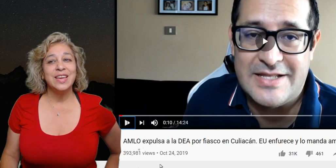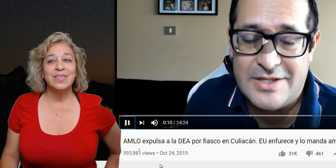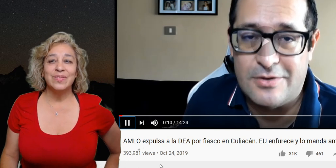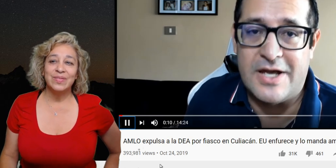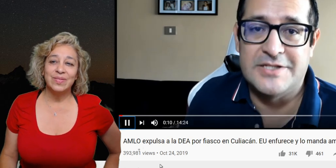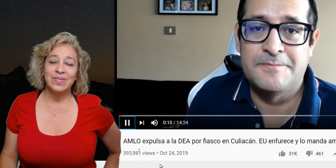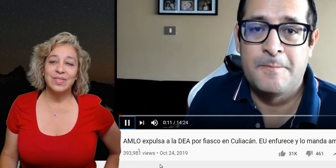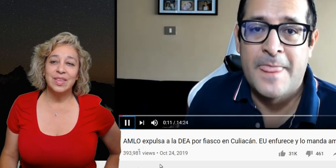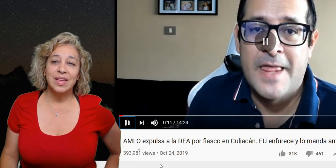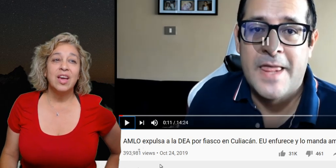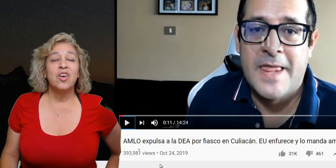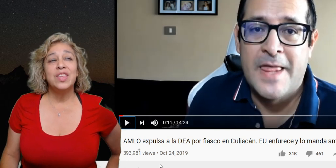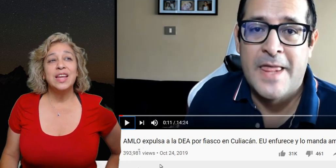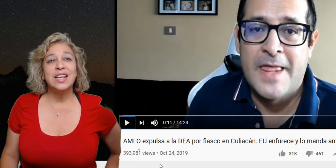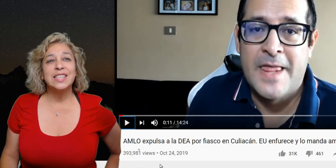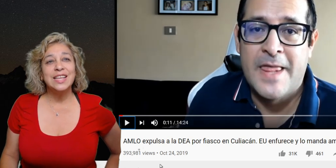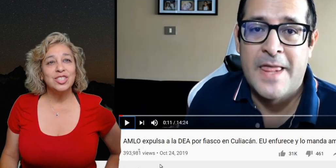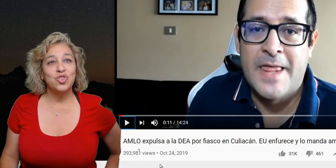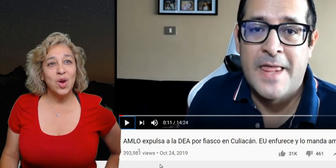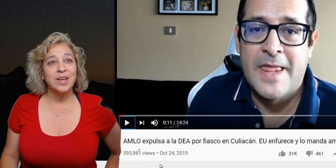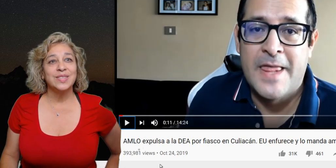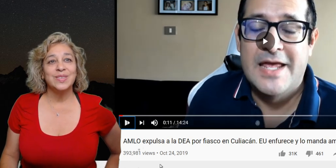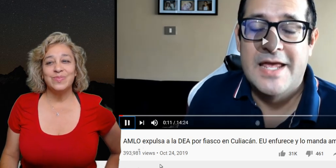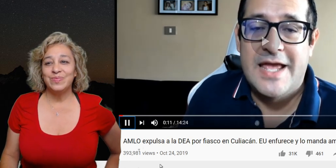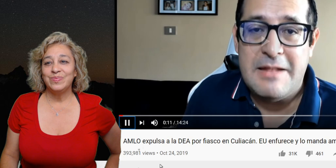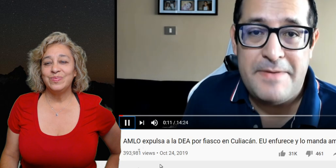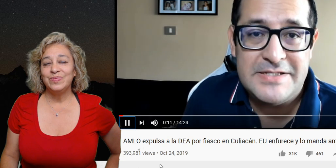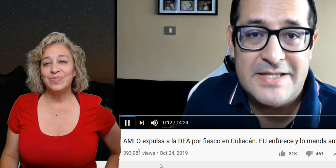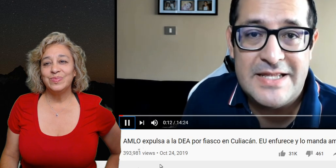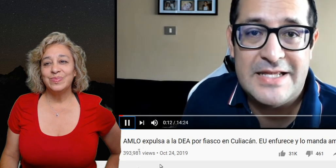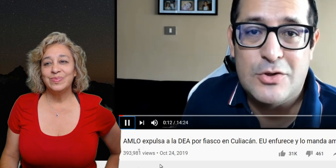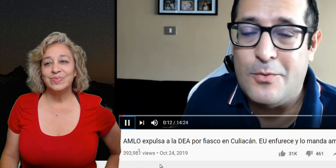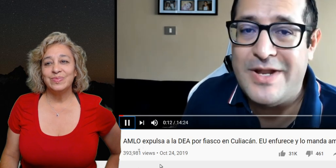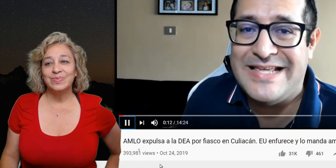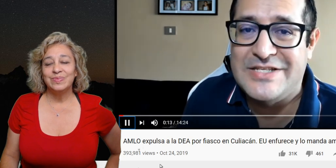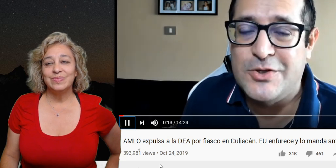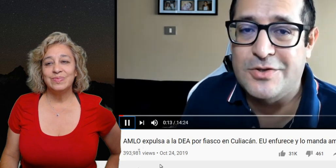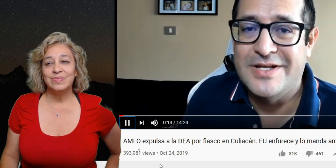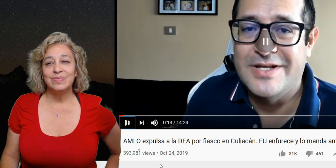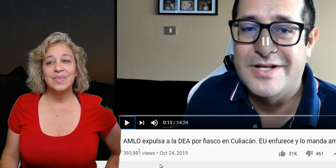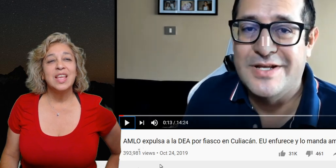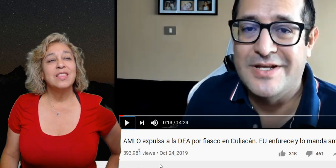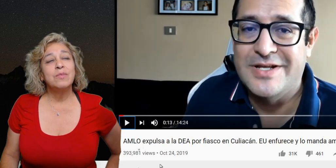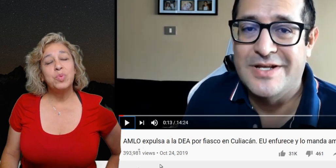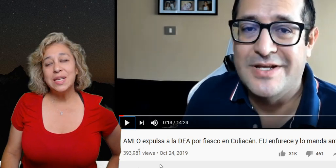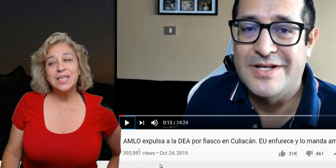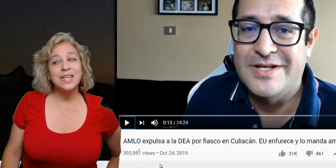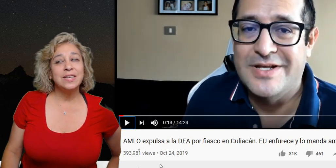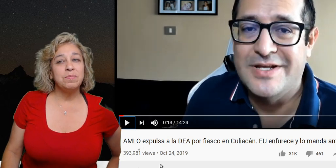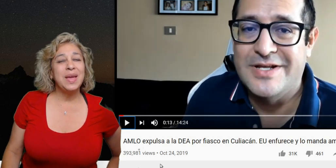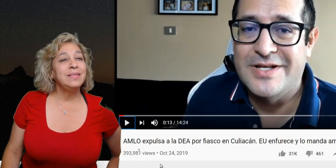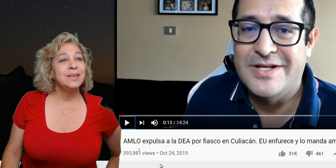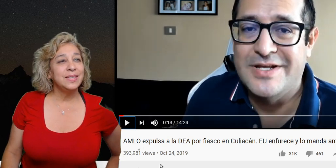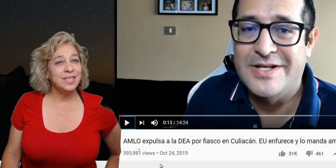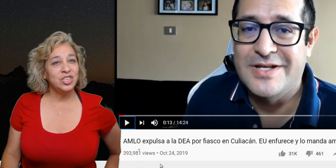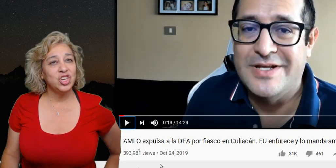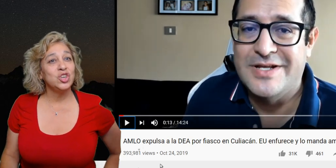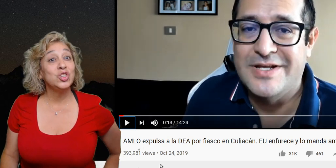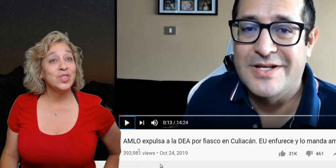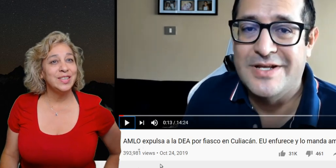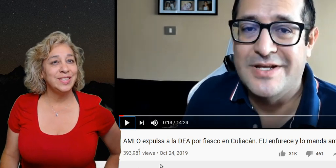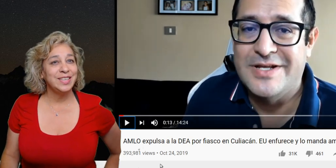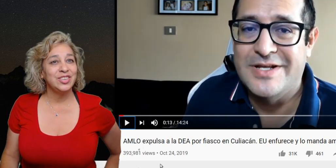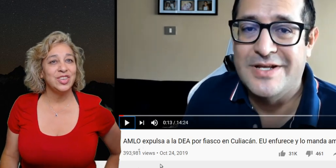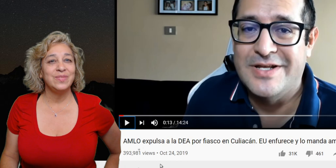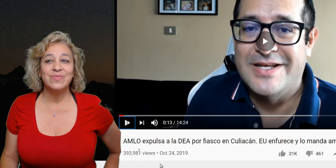agency. Drogas. That is against drugs. El presidente tomó la decisión... The president made the decision, or